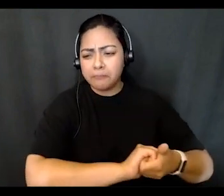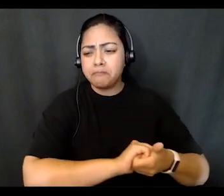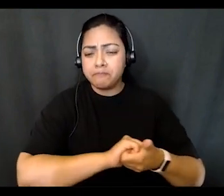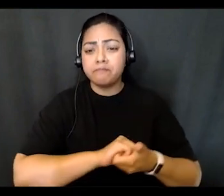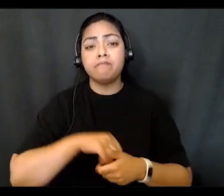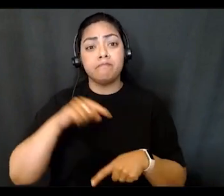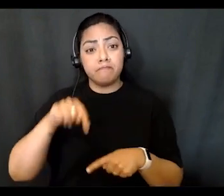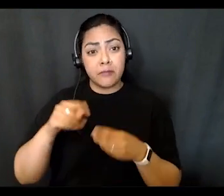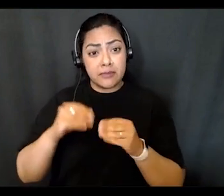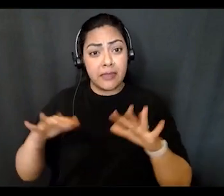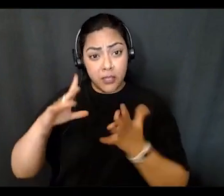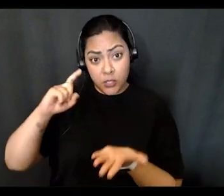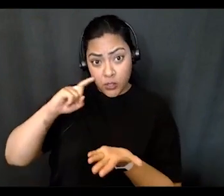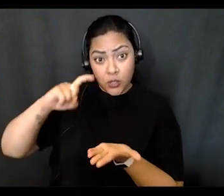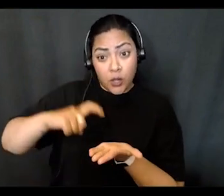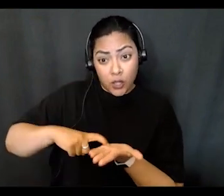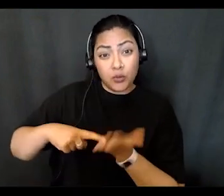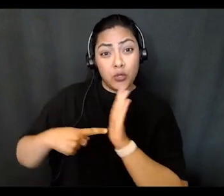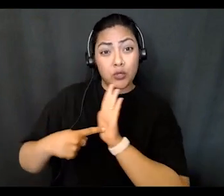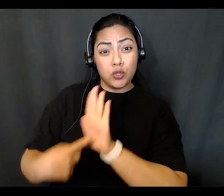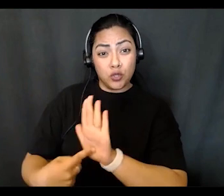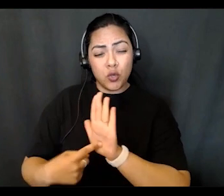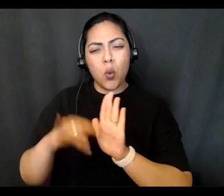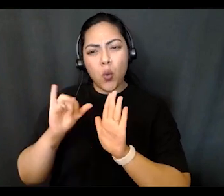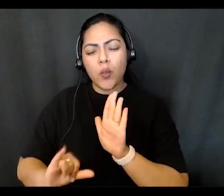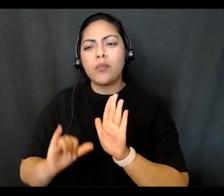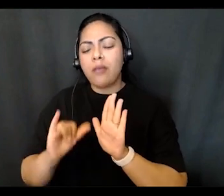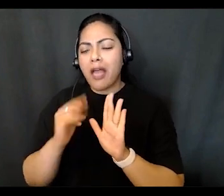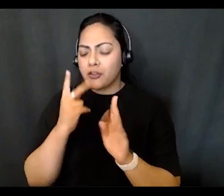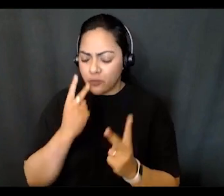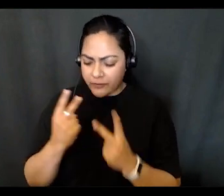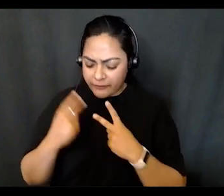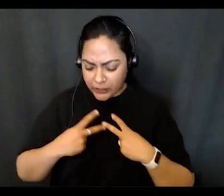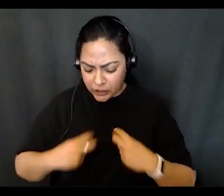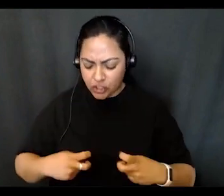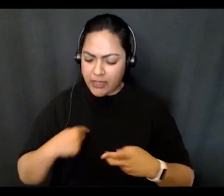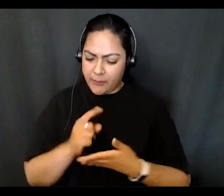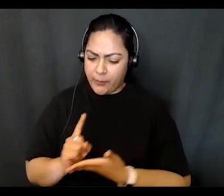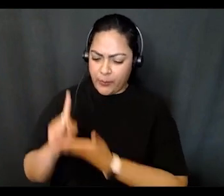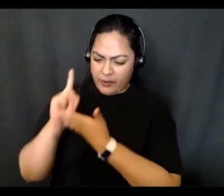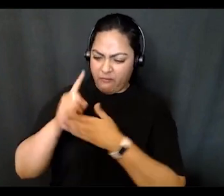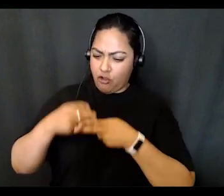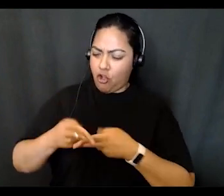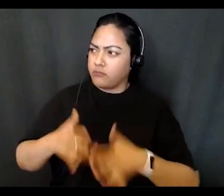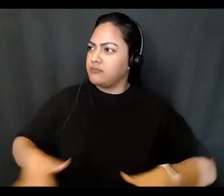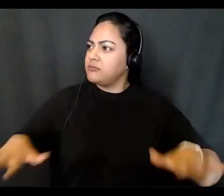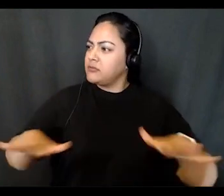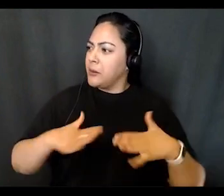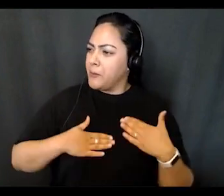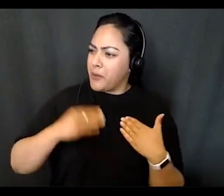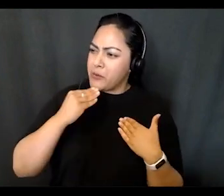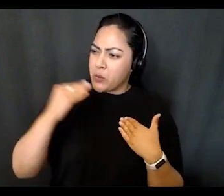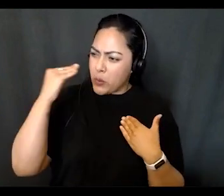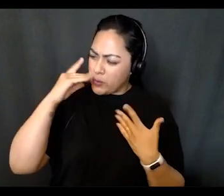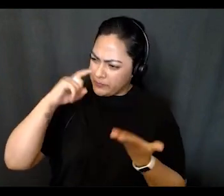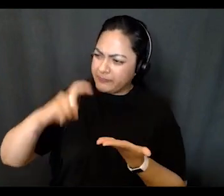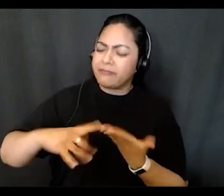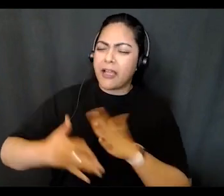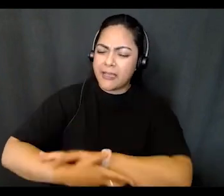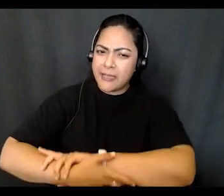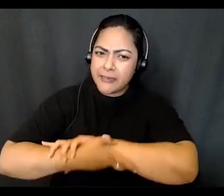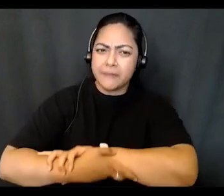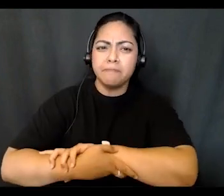of reconciliation and a reflection of the privilege I hold in calling this place my home. By acknowledging my